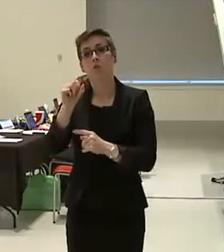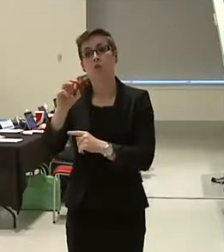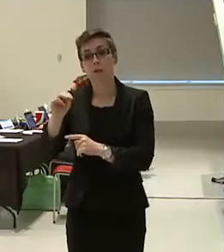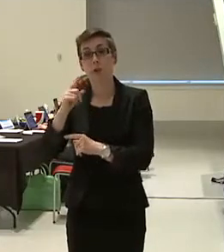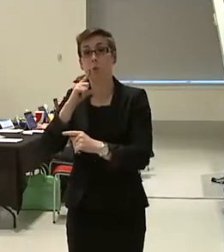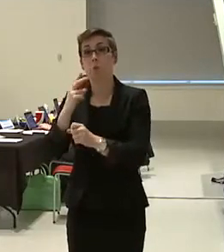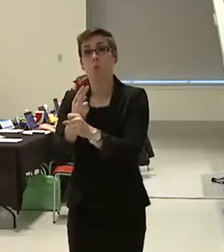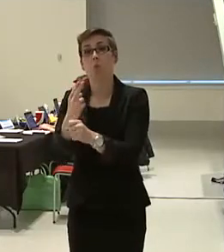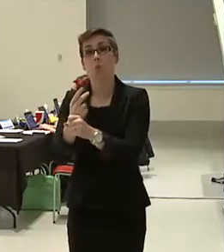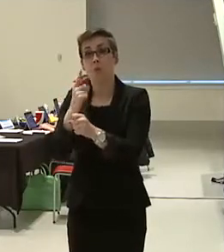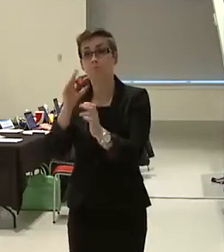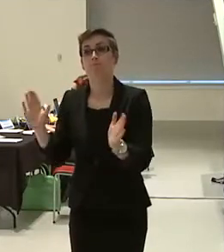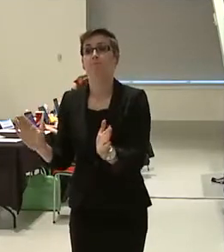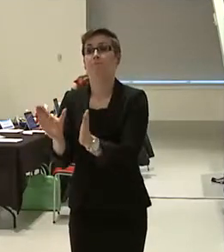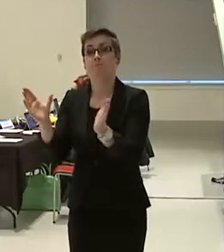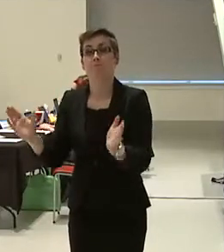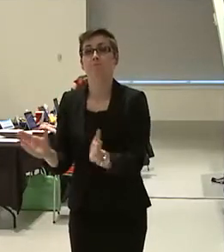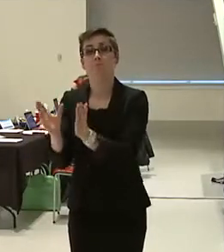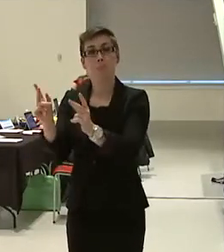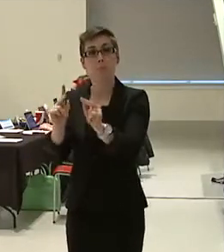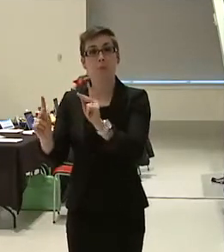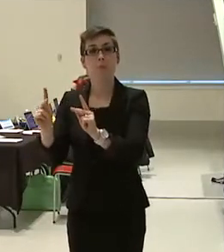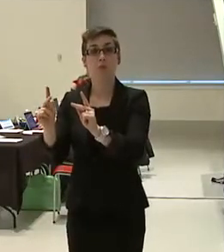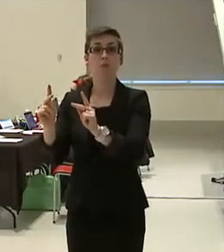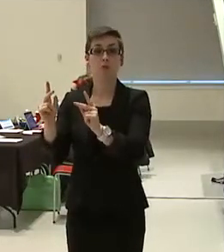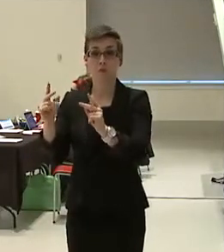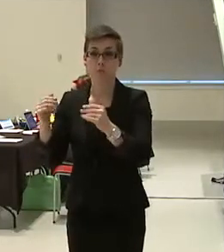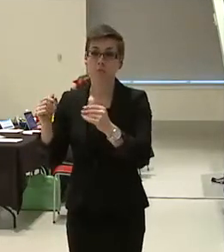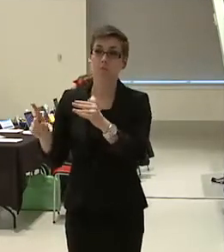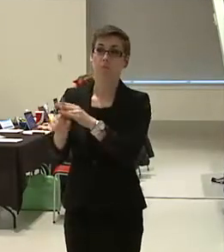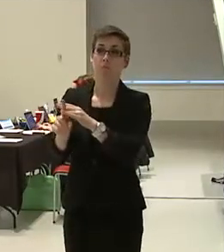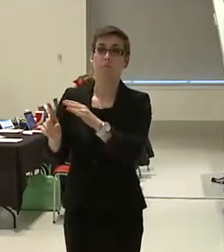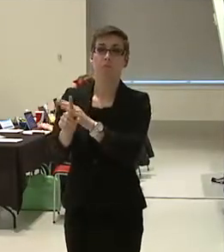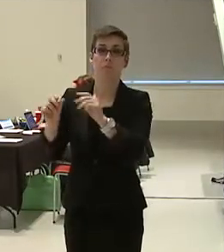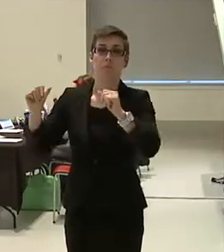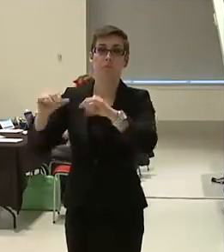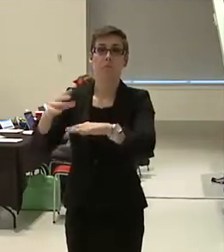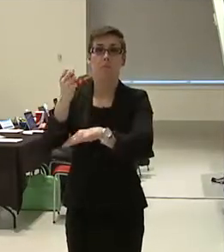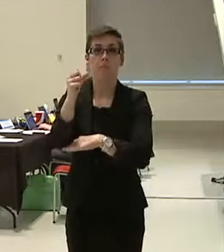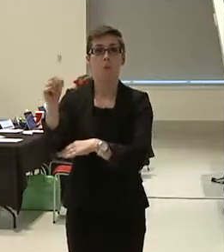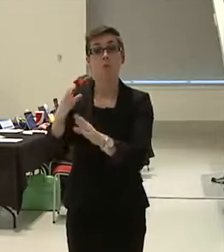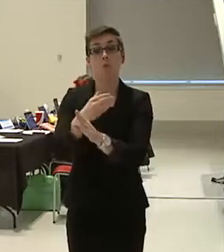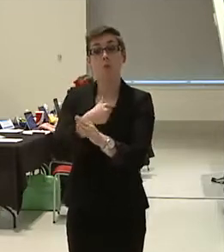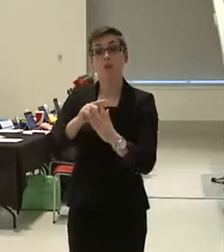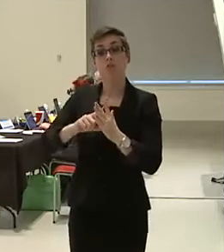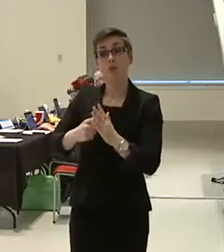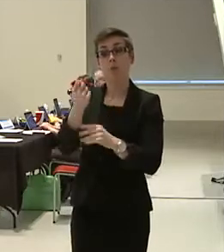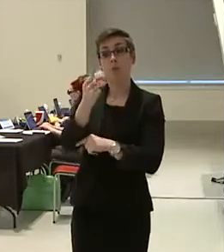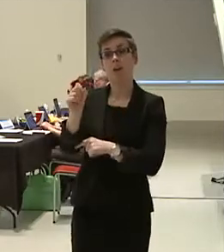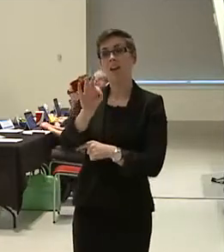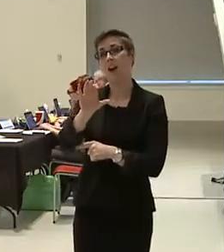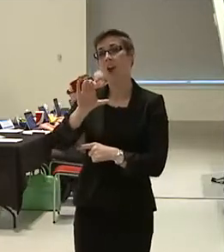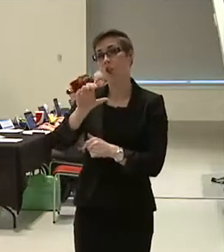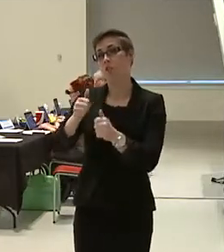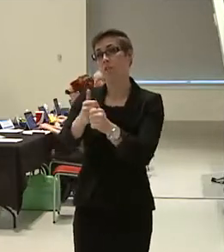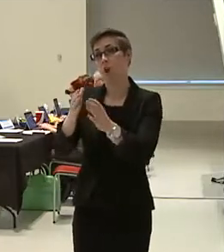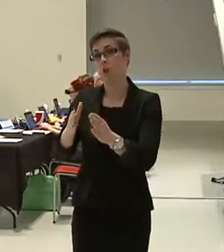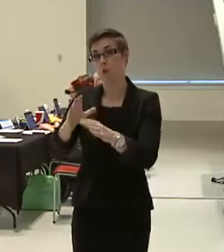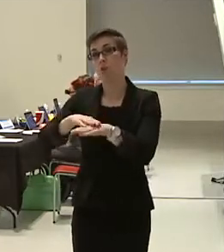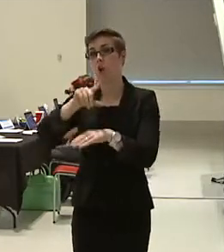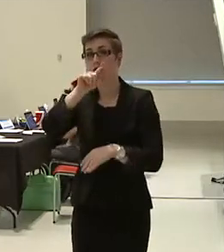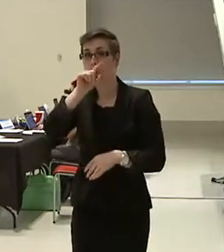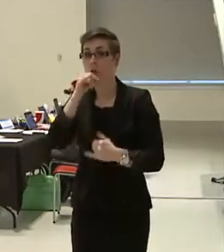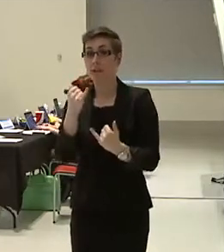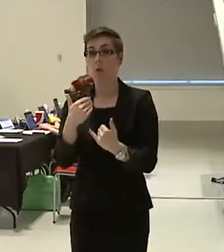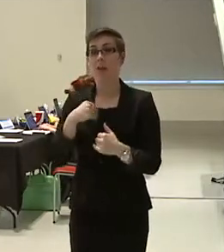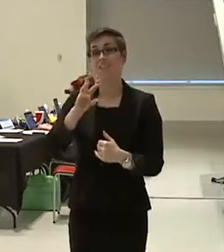and to get the protests going and keeping them sustained. So before I started protesting, I had about 900 followers on Twitter. Today, I have